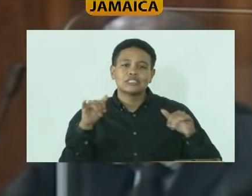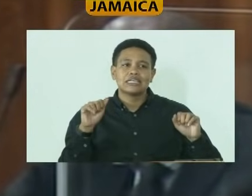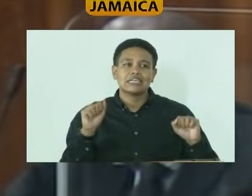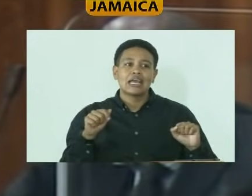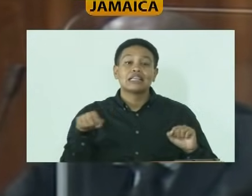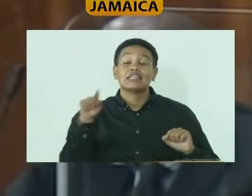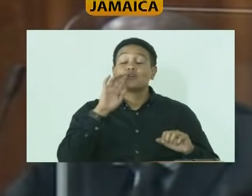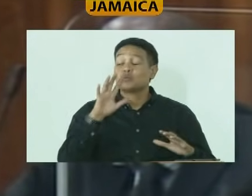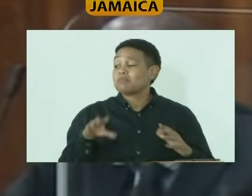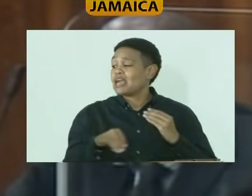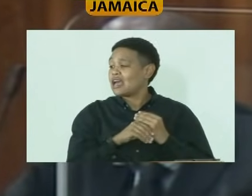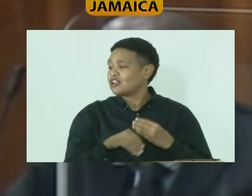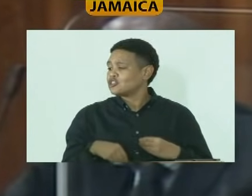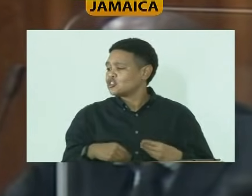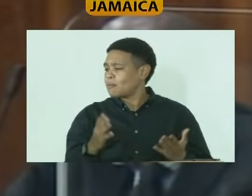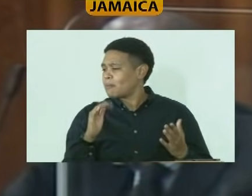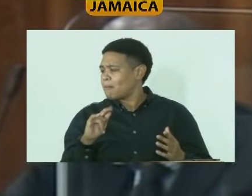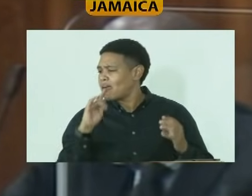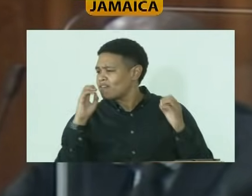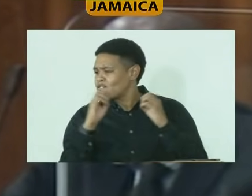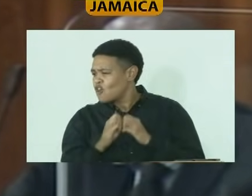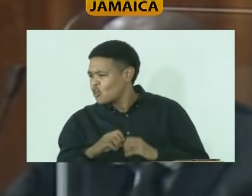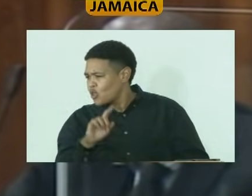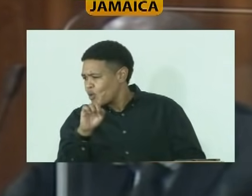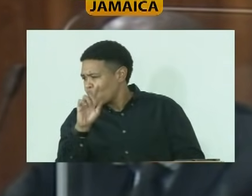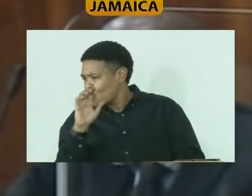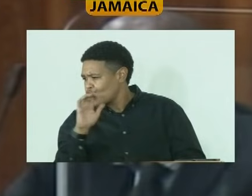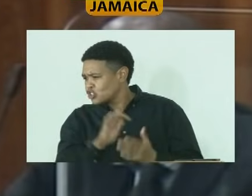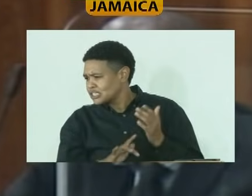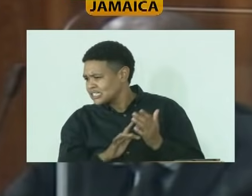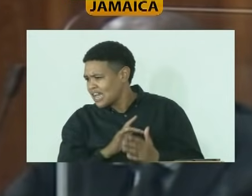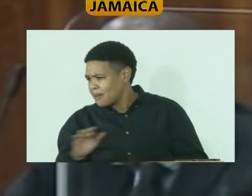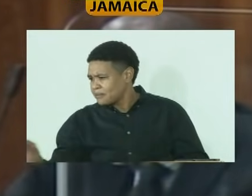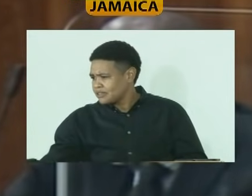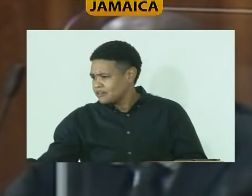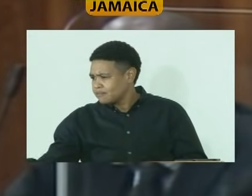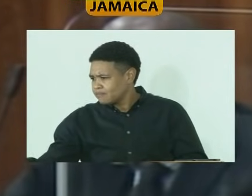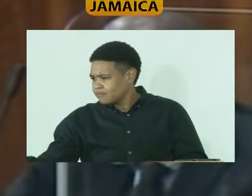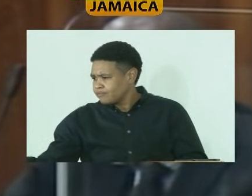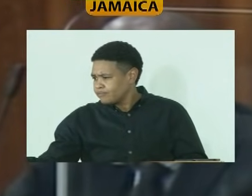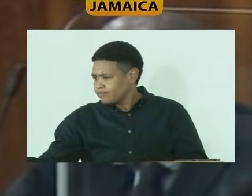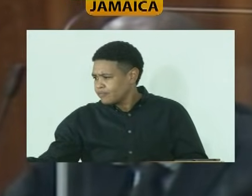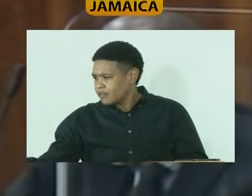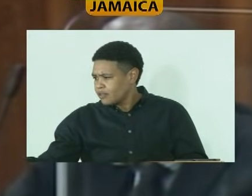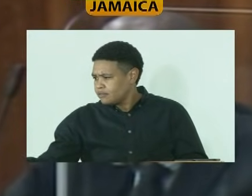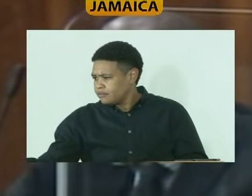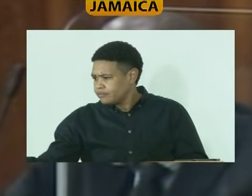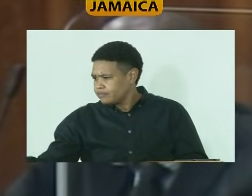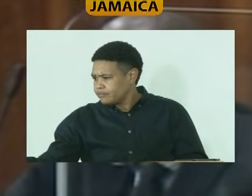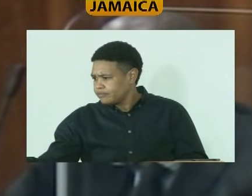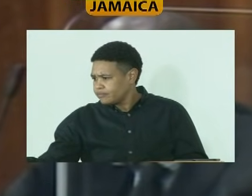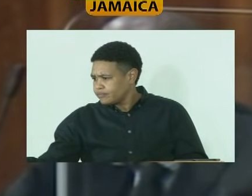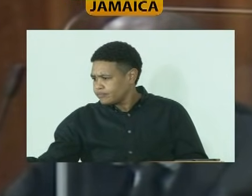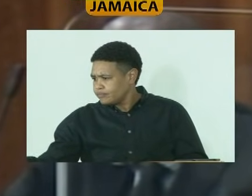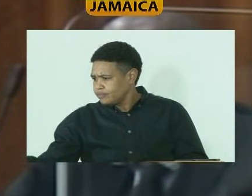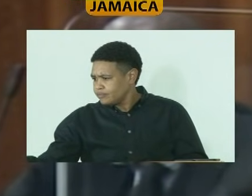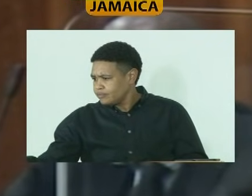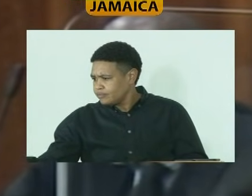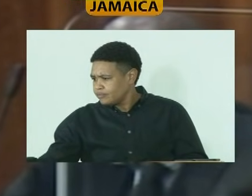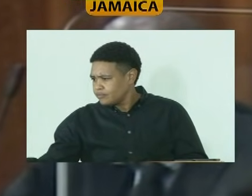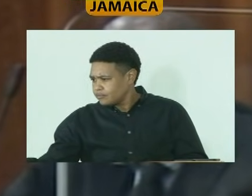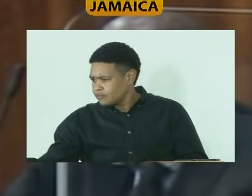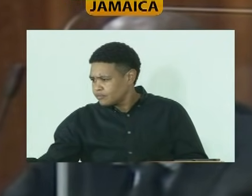be supplemented by a further 100 tablets from the Ministry of Education, Youth and Information, and as we